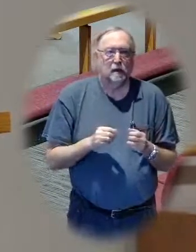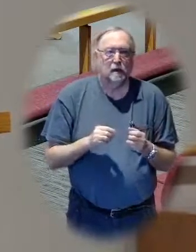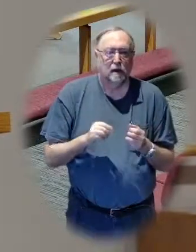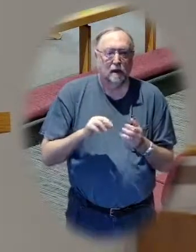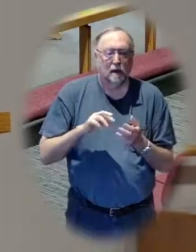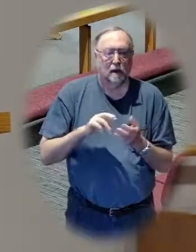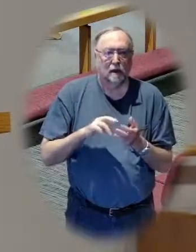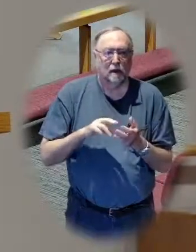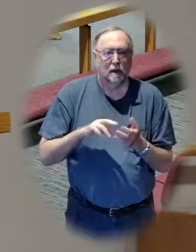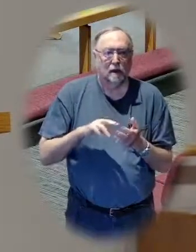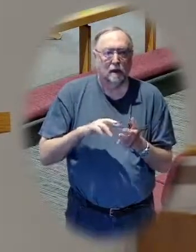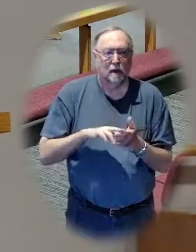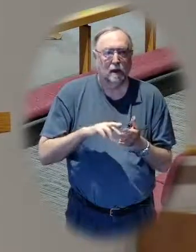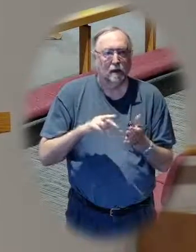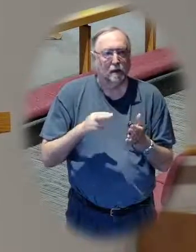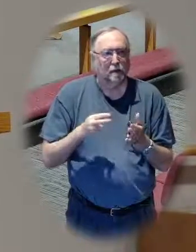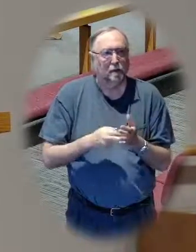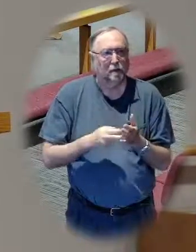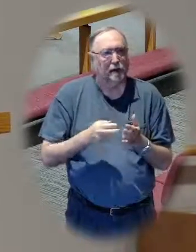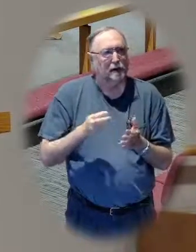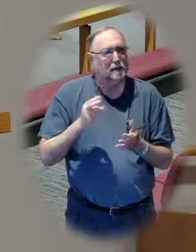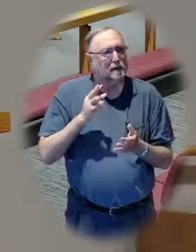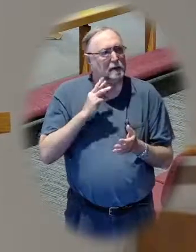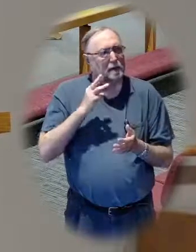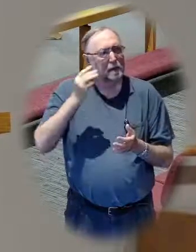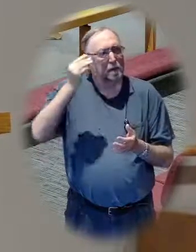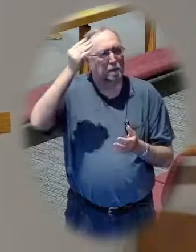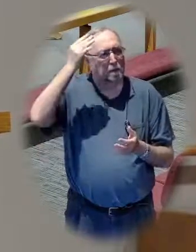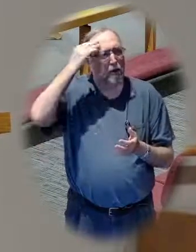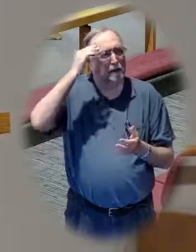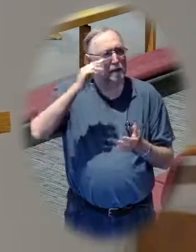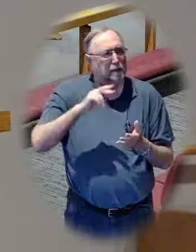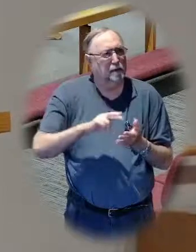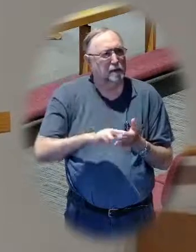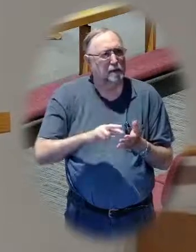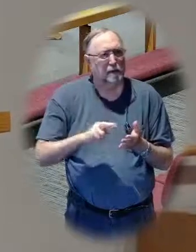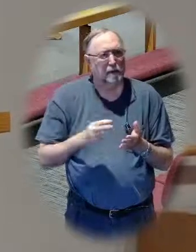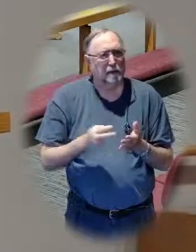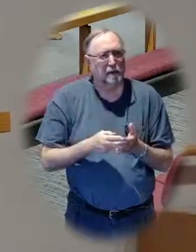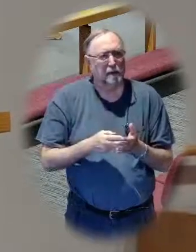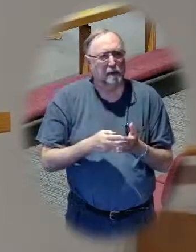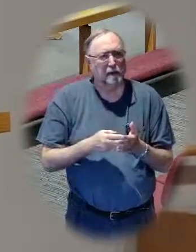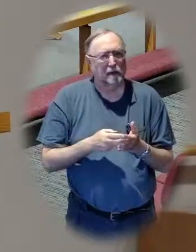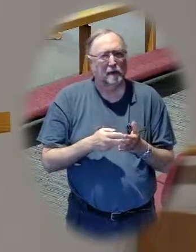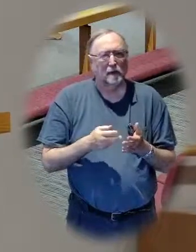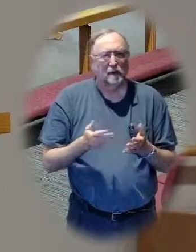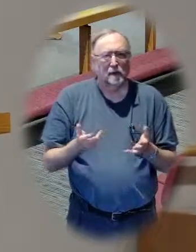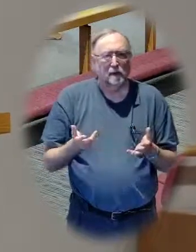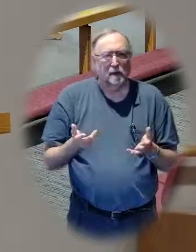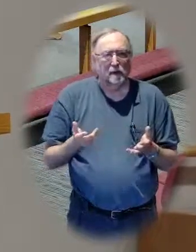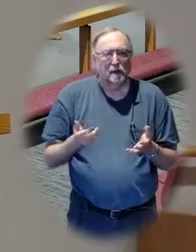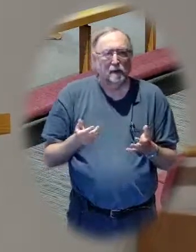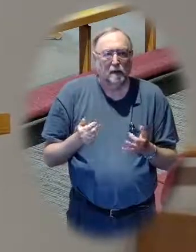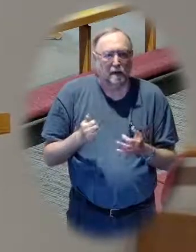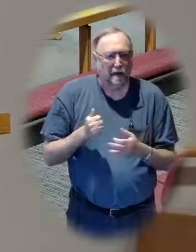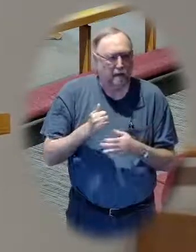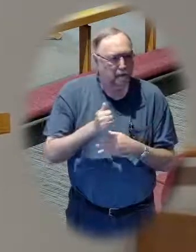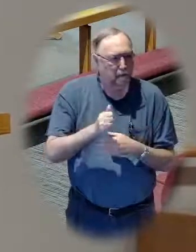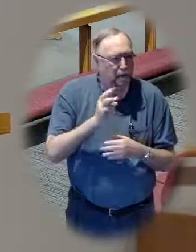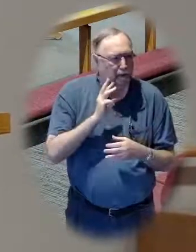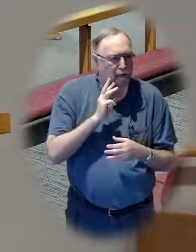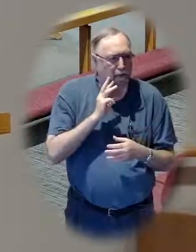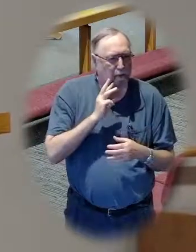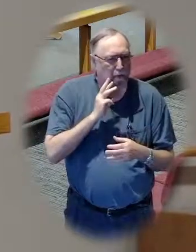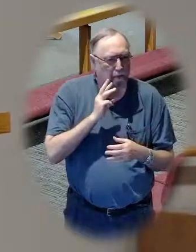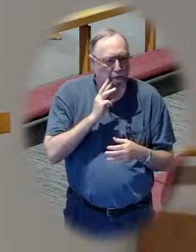I had water poured on my head when I was an infant? What does it mean that we pass by that font every time we come into